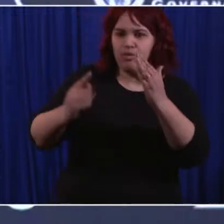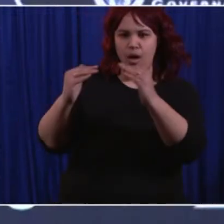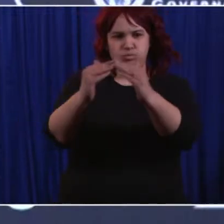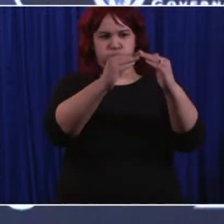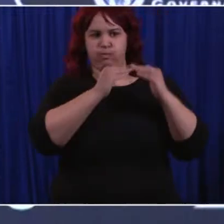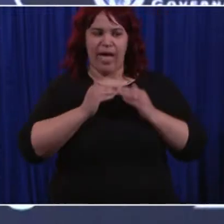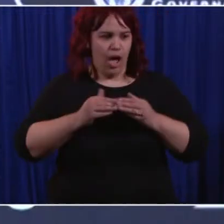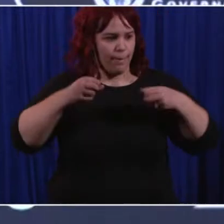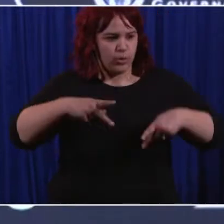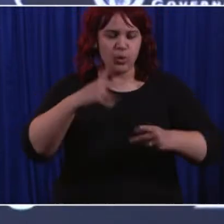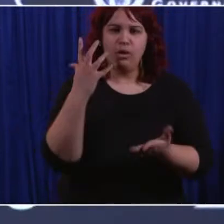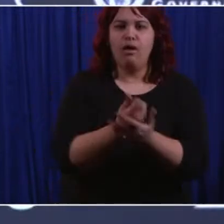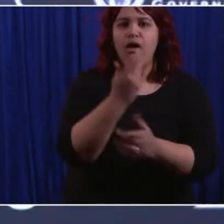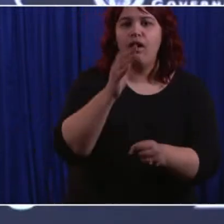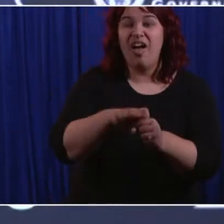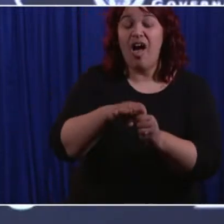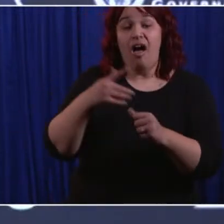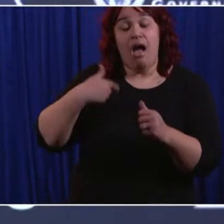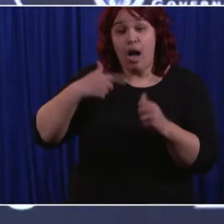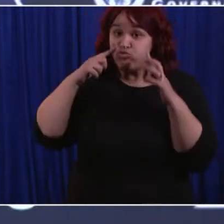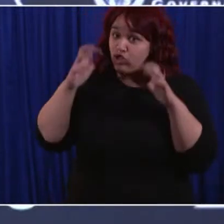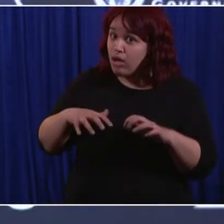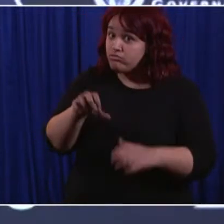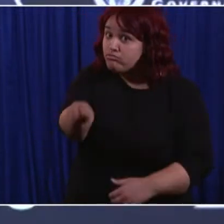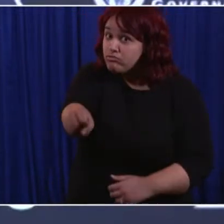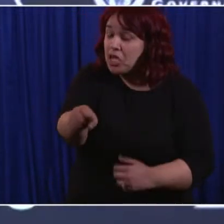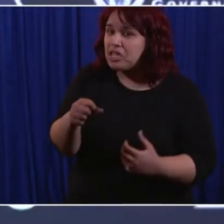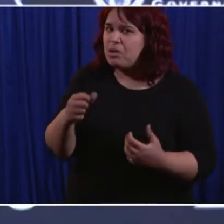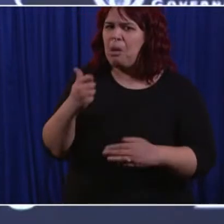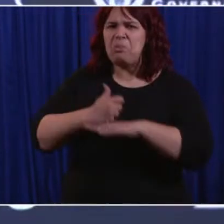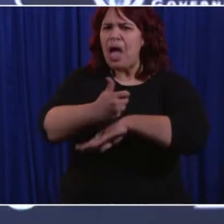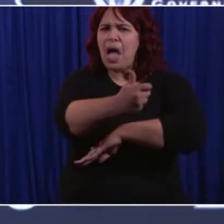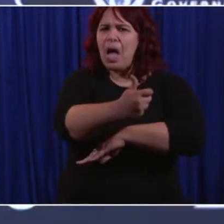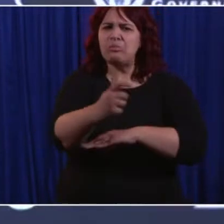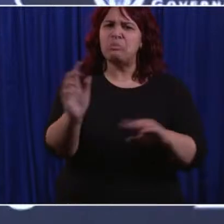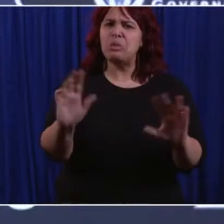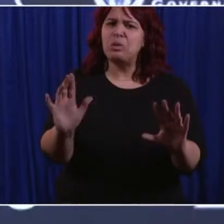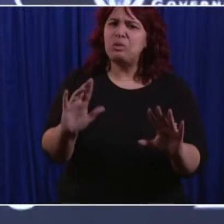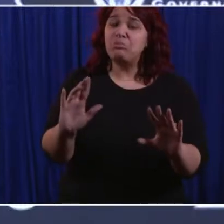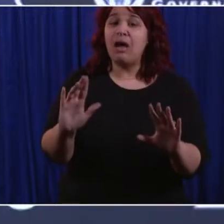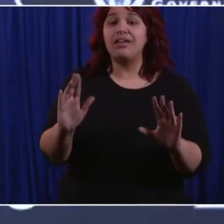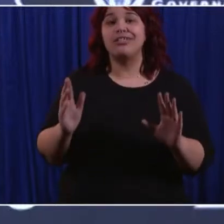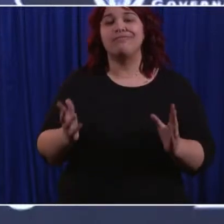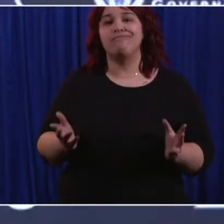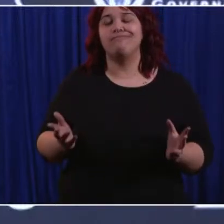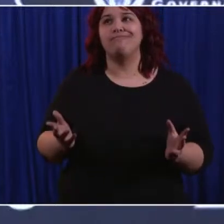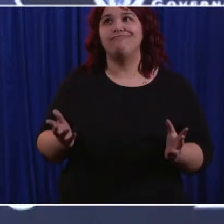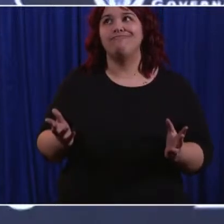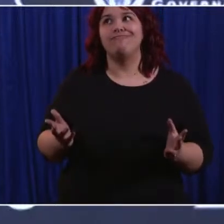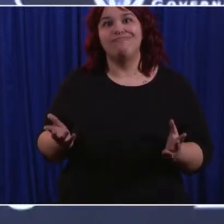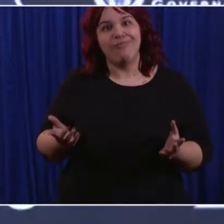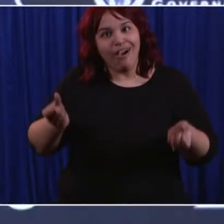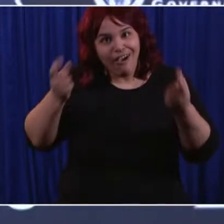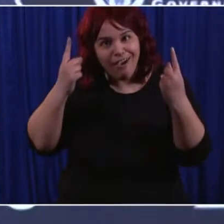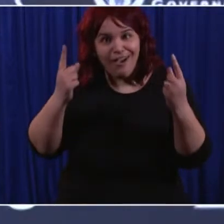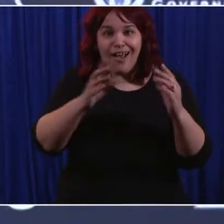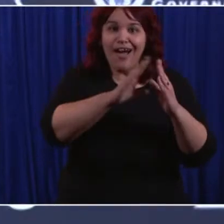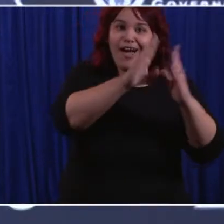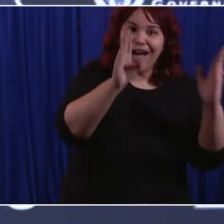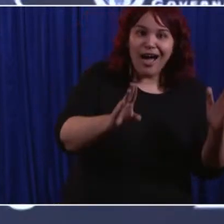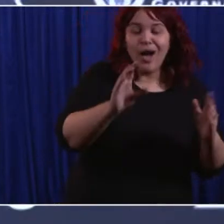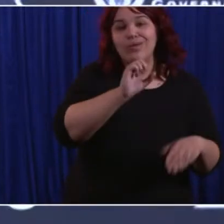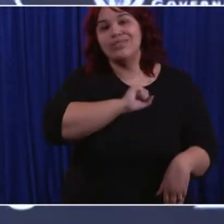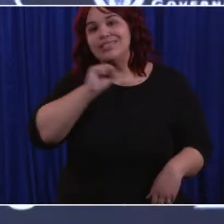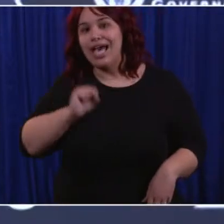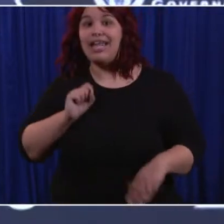me too. Look, I'm not blaming anybody, but if the Senate, it's just a fact. If the Senate had acted sooner, we might have been able to